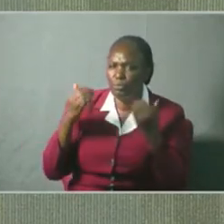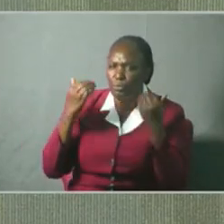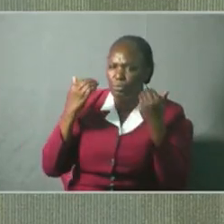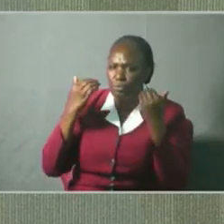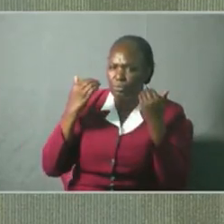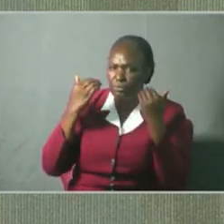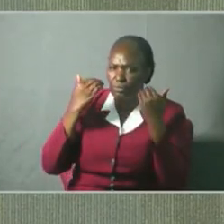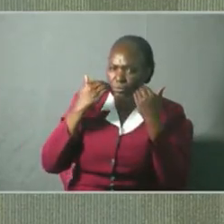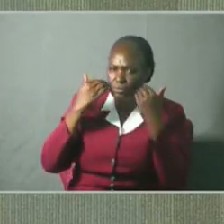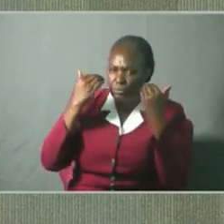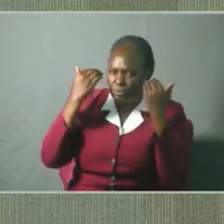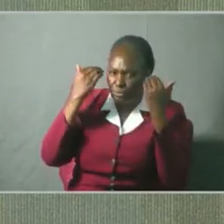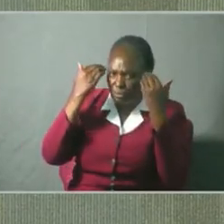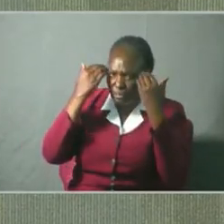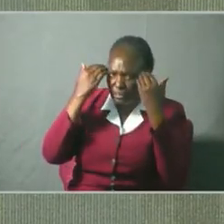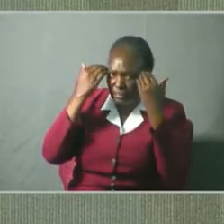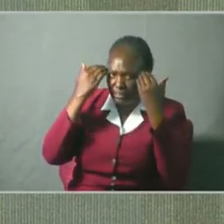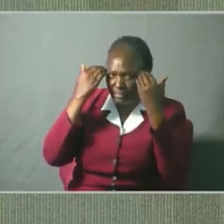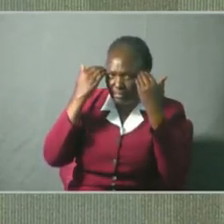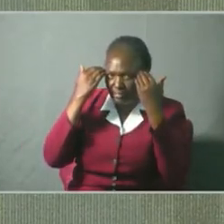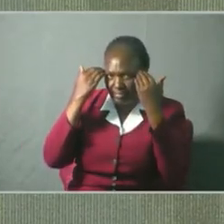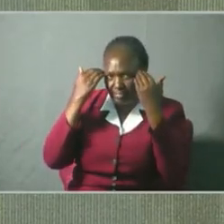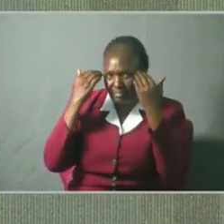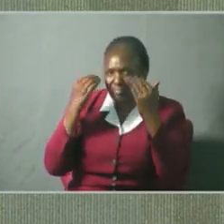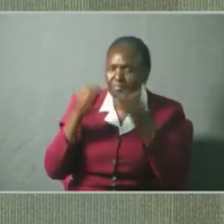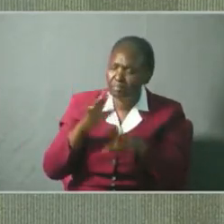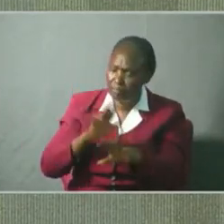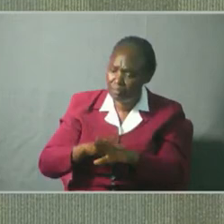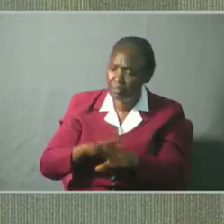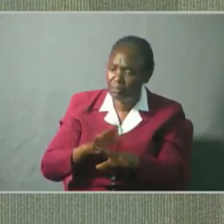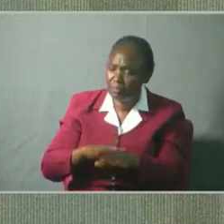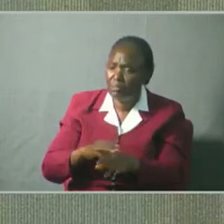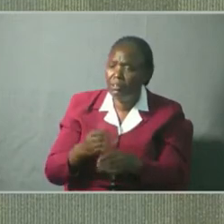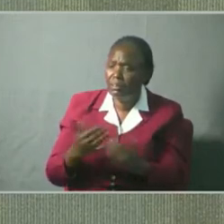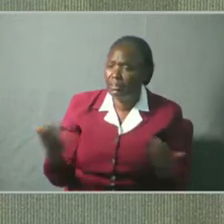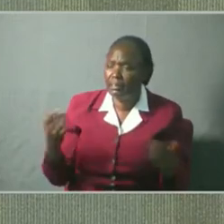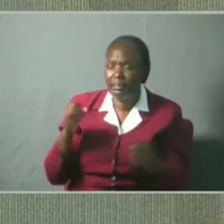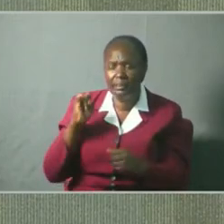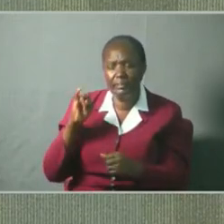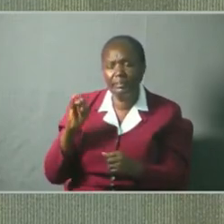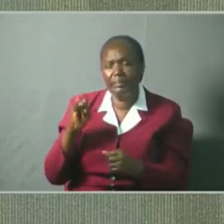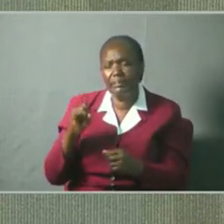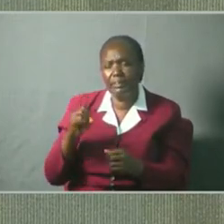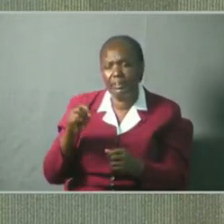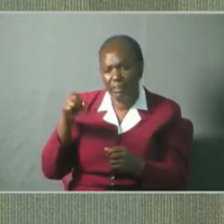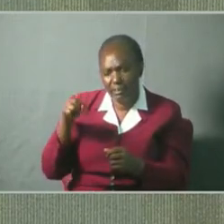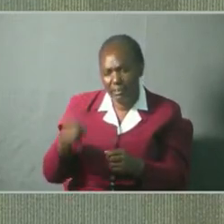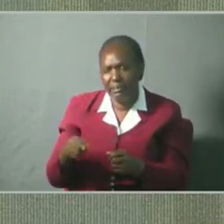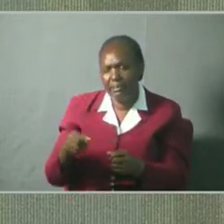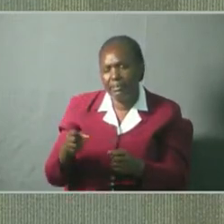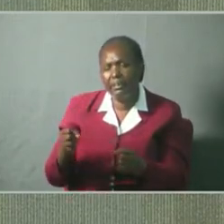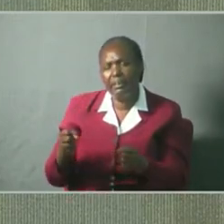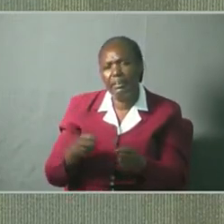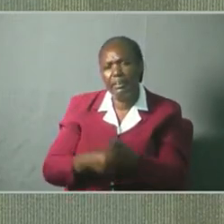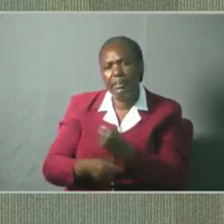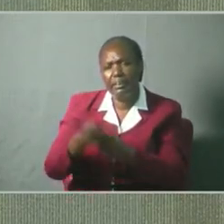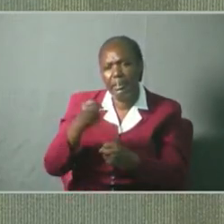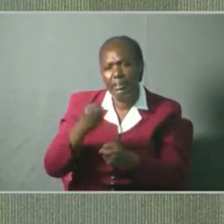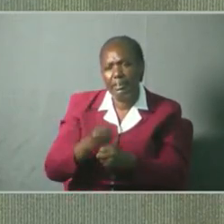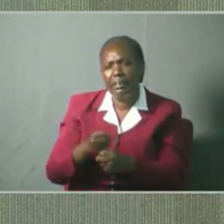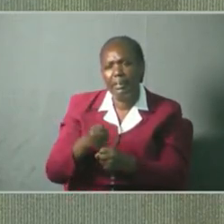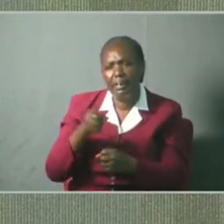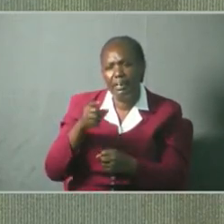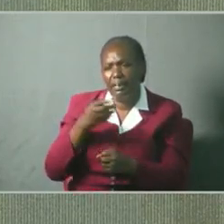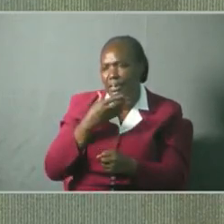anyway. But the good thing is that this year, in November, he got